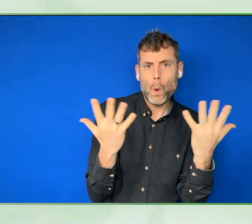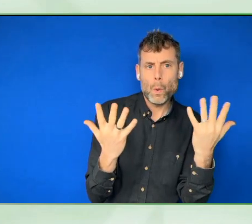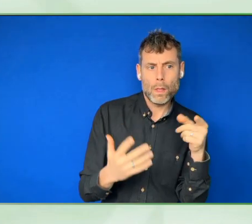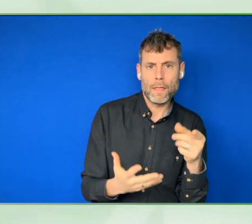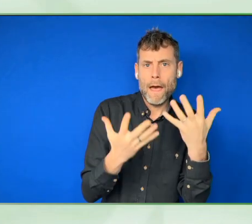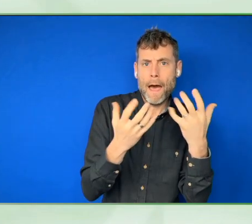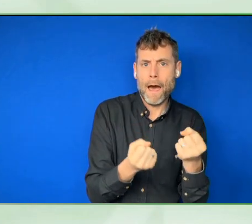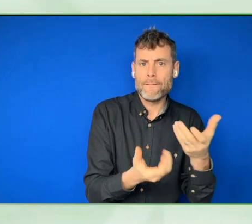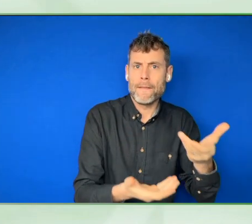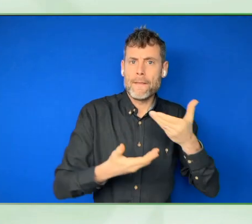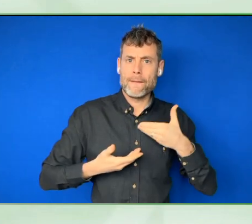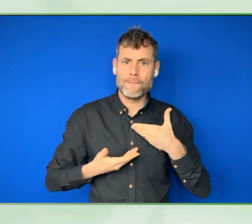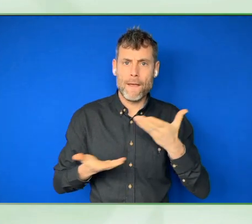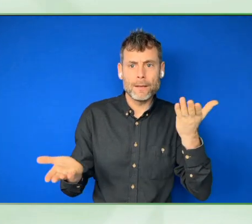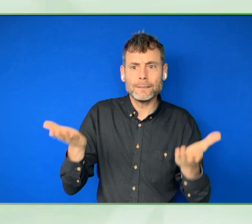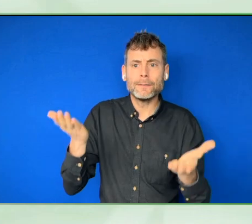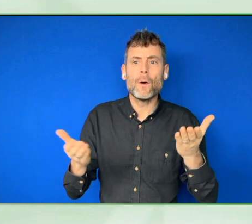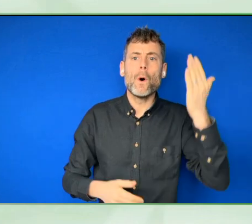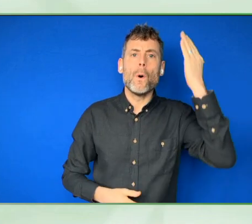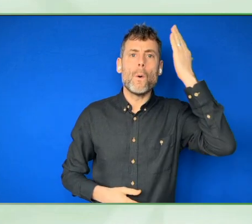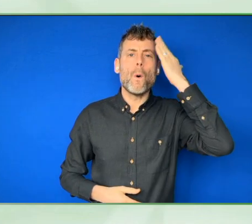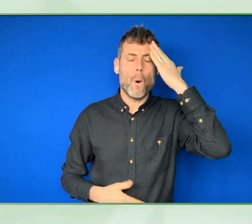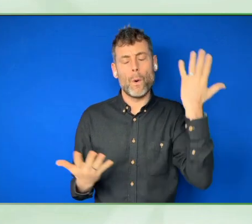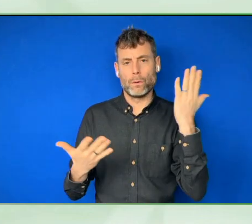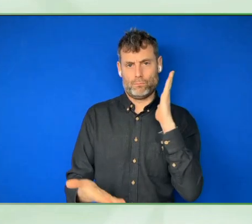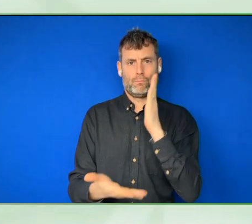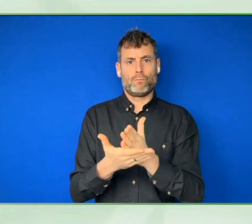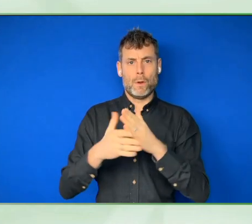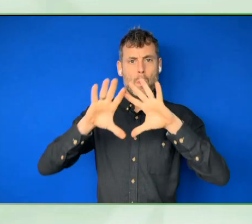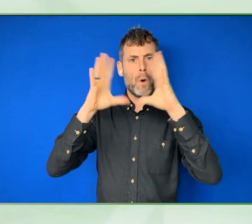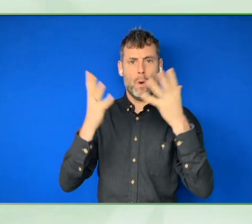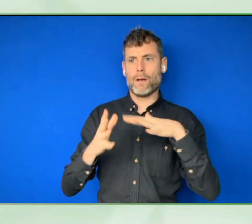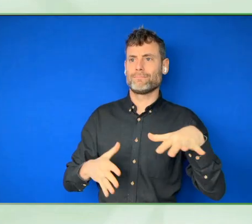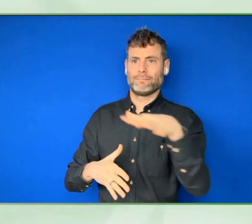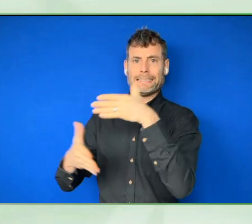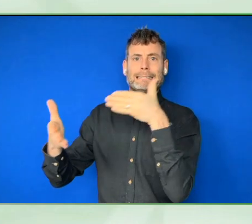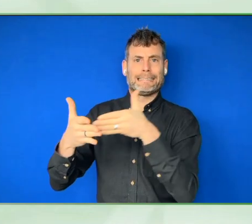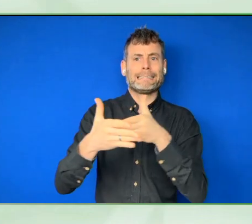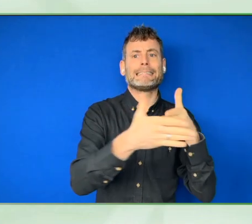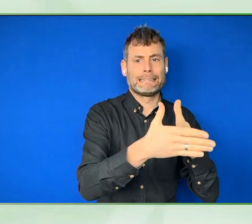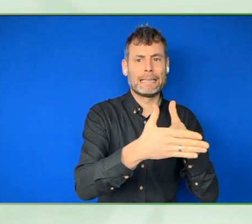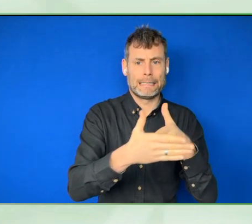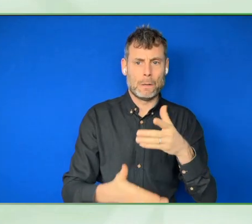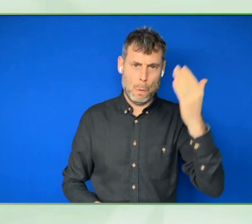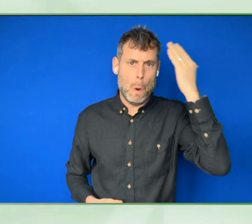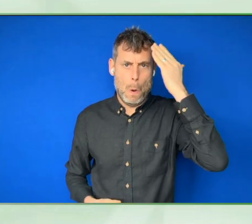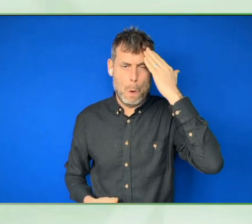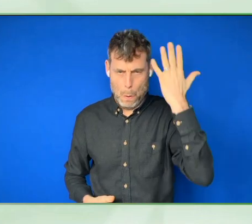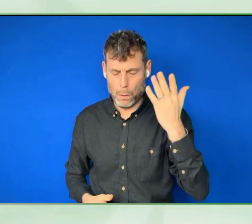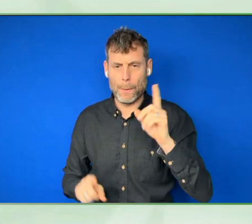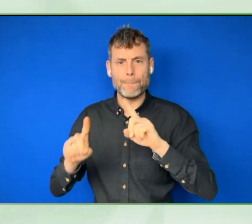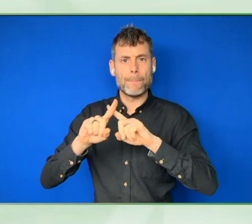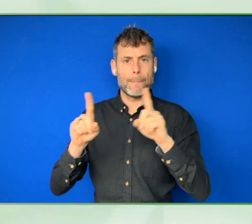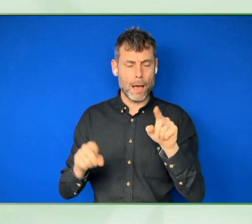the reality that at the same time, there are tools with very positive